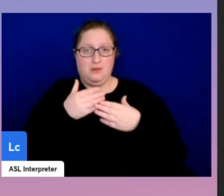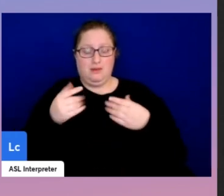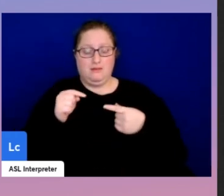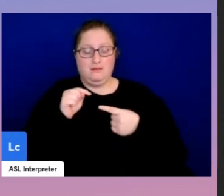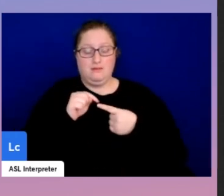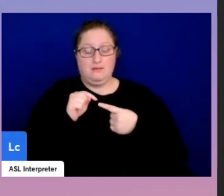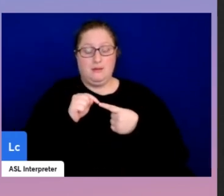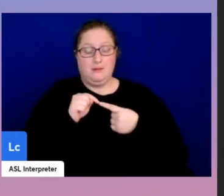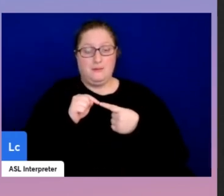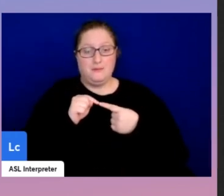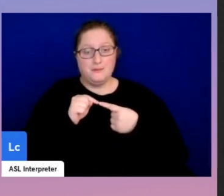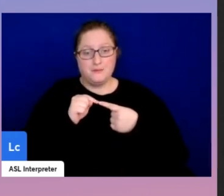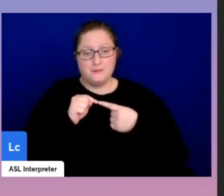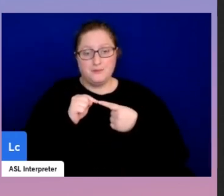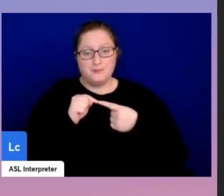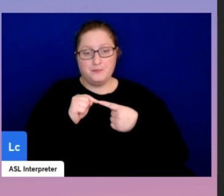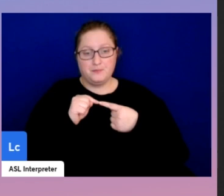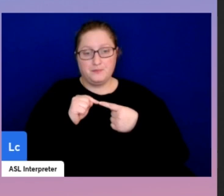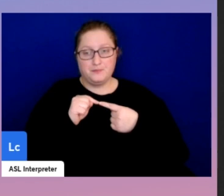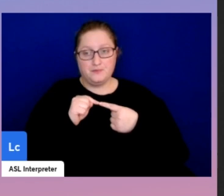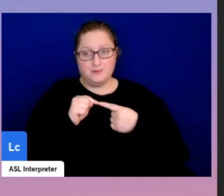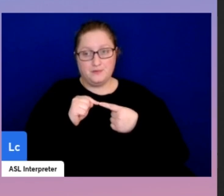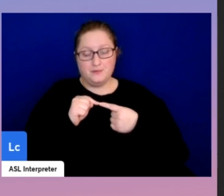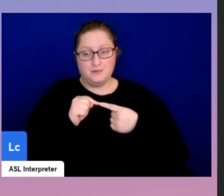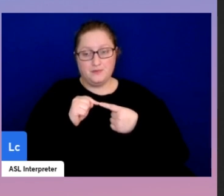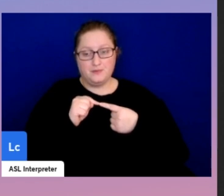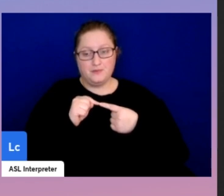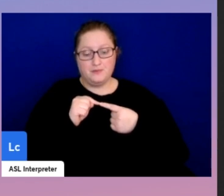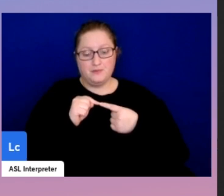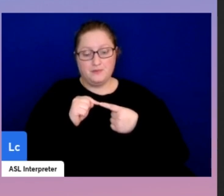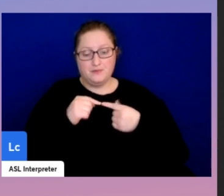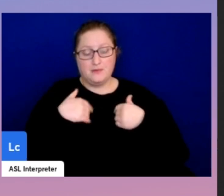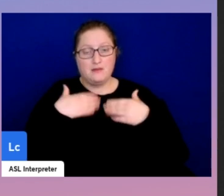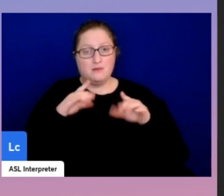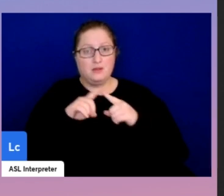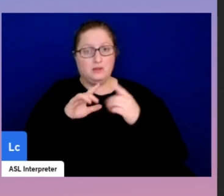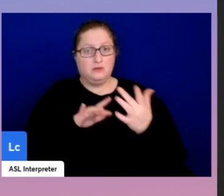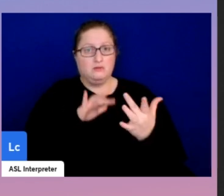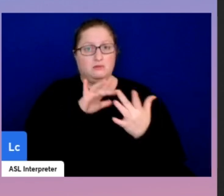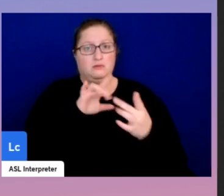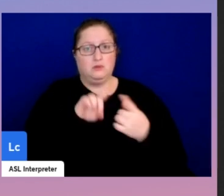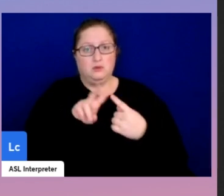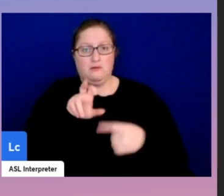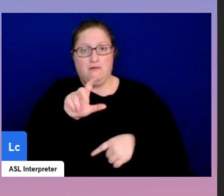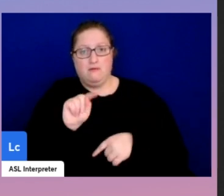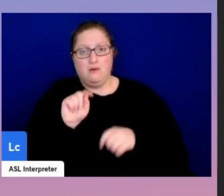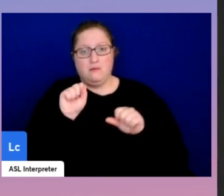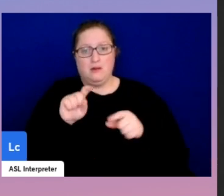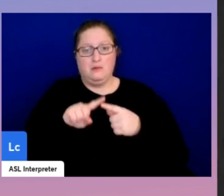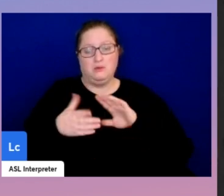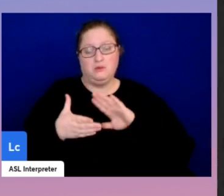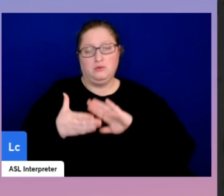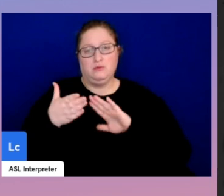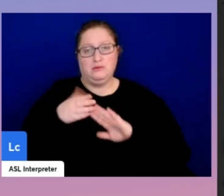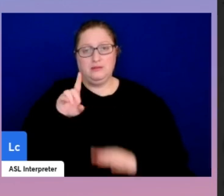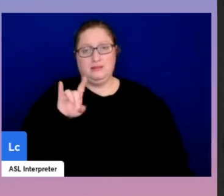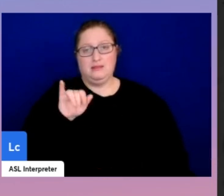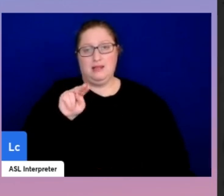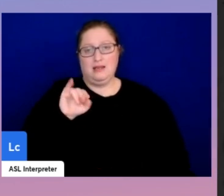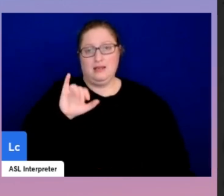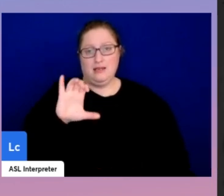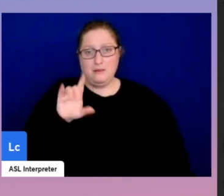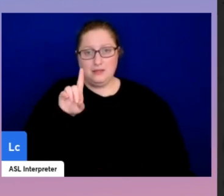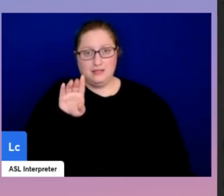is have a way to reach out to Vault and generate dynamic database credentials,